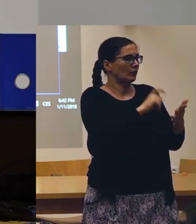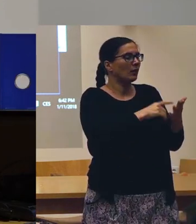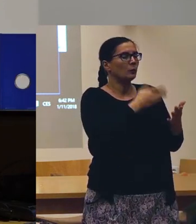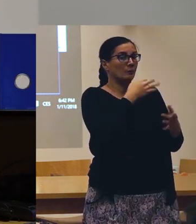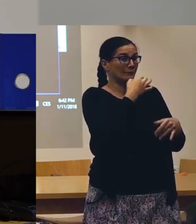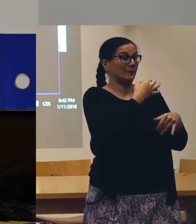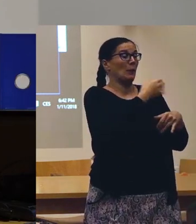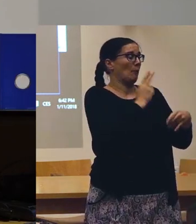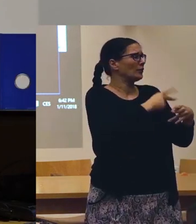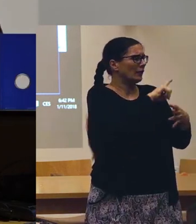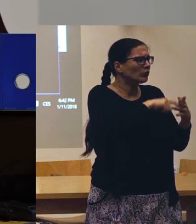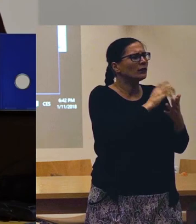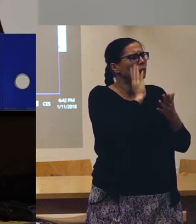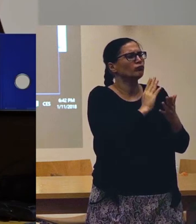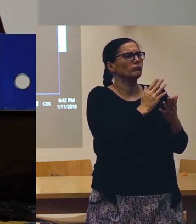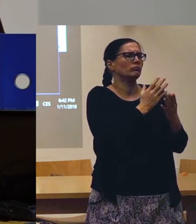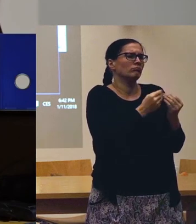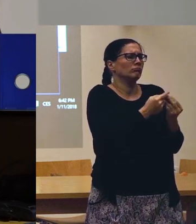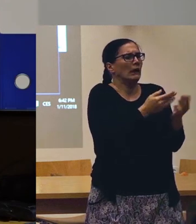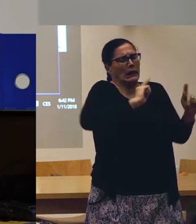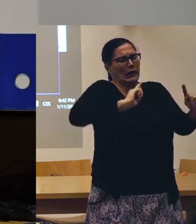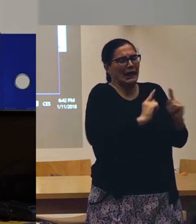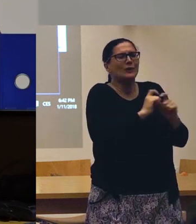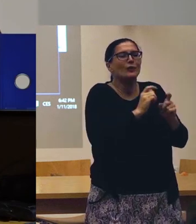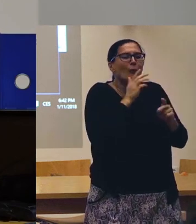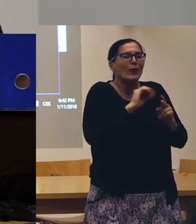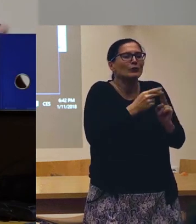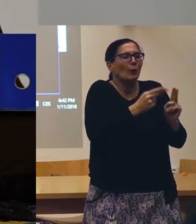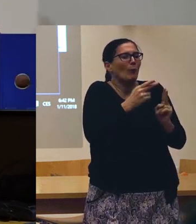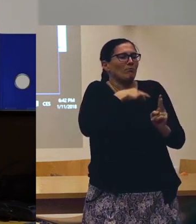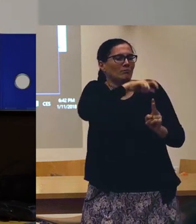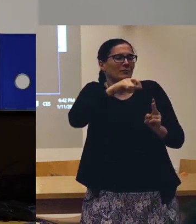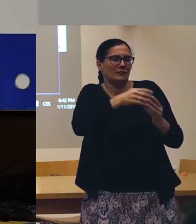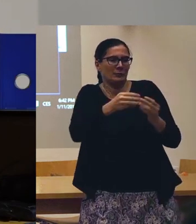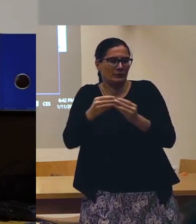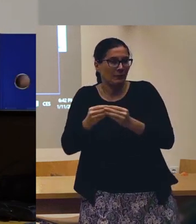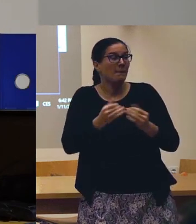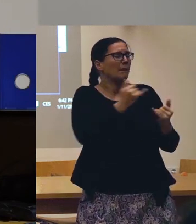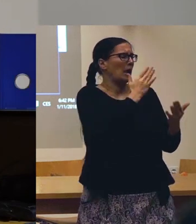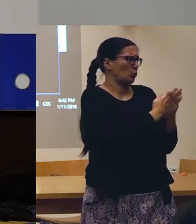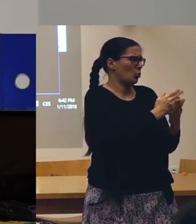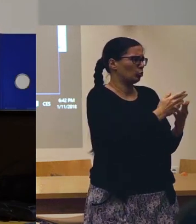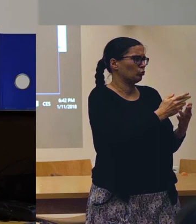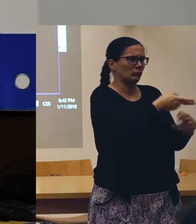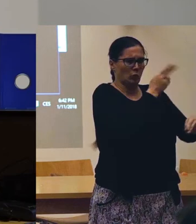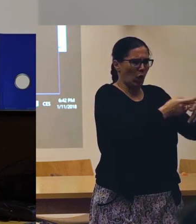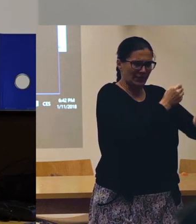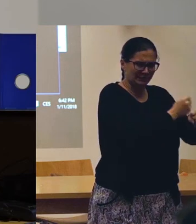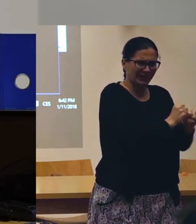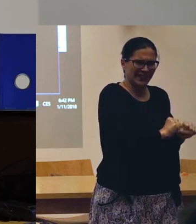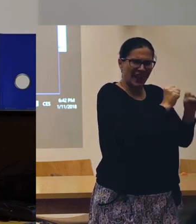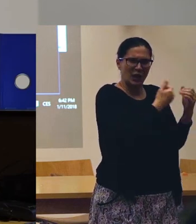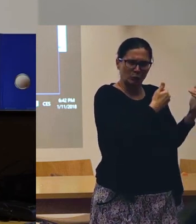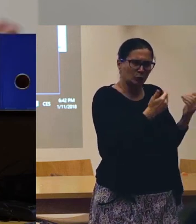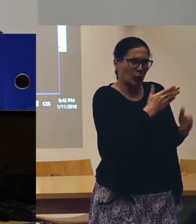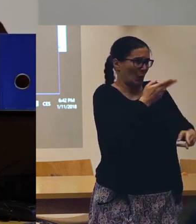I will ask you to briefly answer it. Now you are outside the institution, you are outside the Garage Museum. I want to